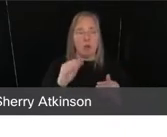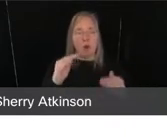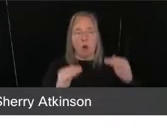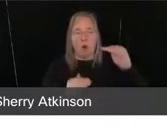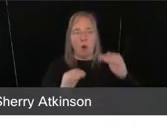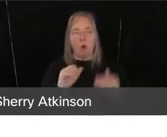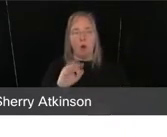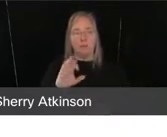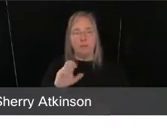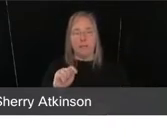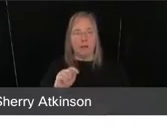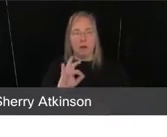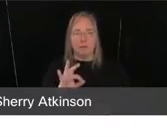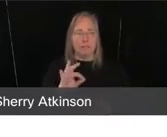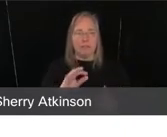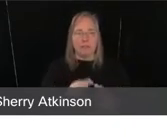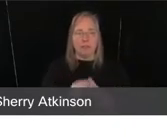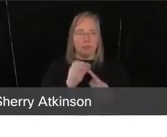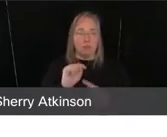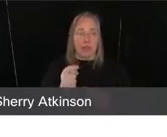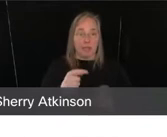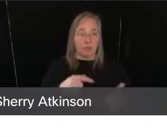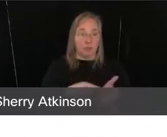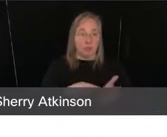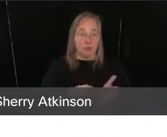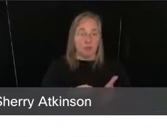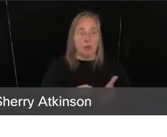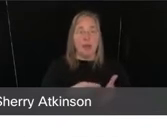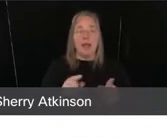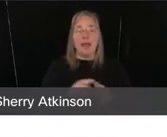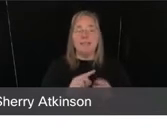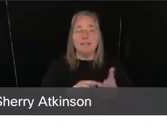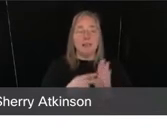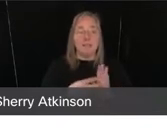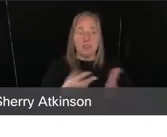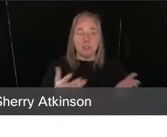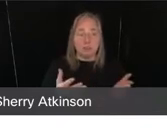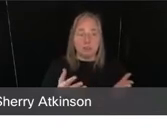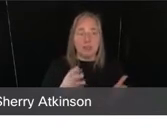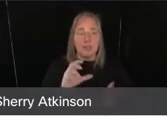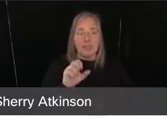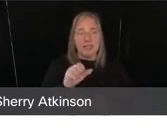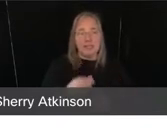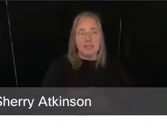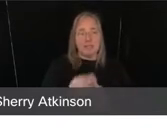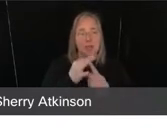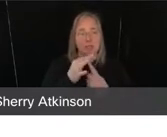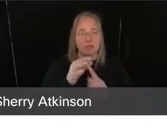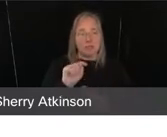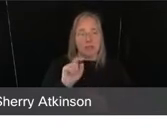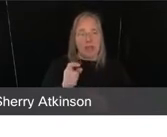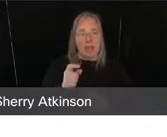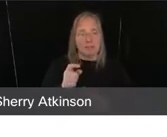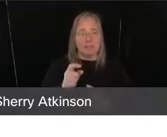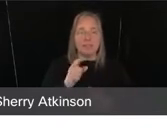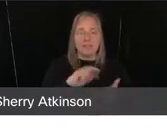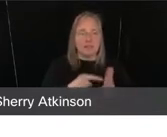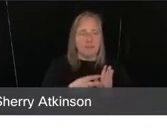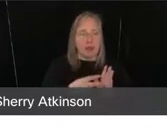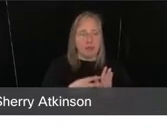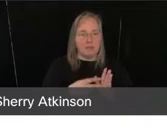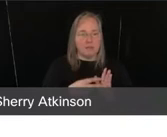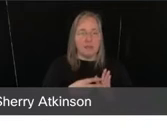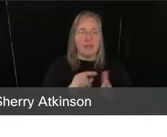due. As a definition, special tax is defined as the amount of